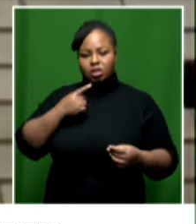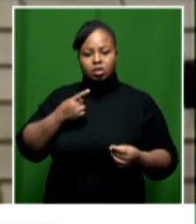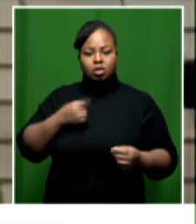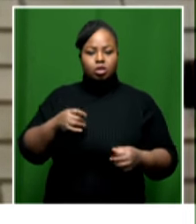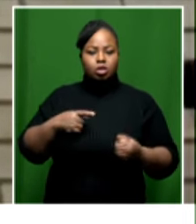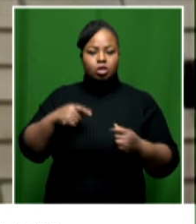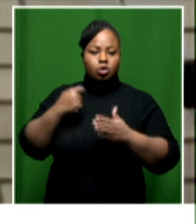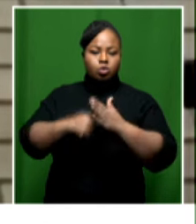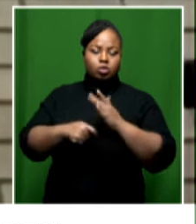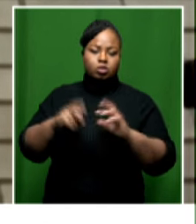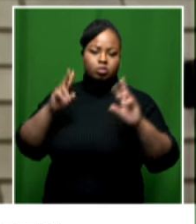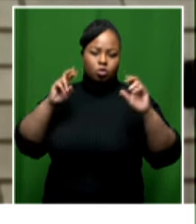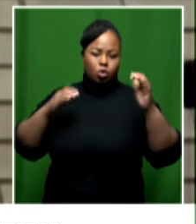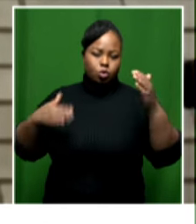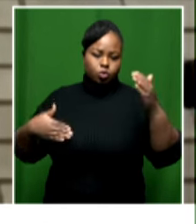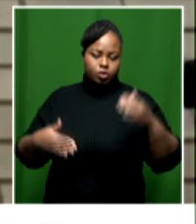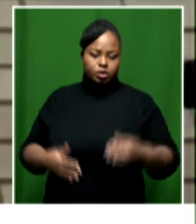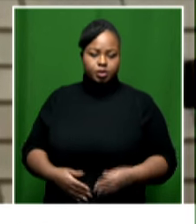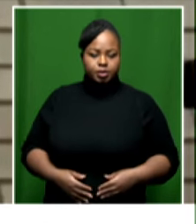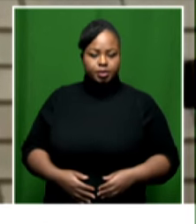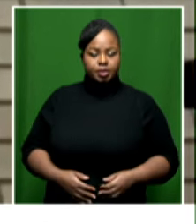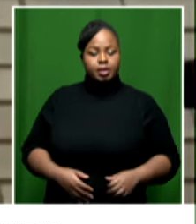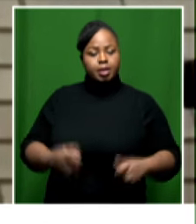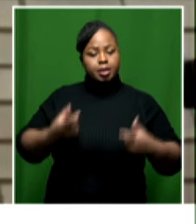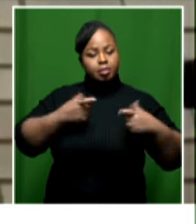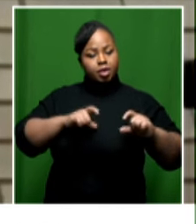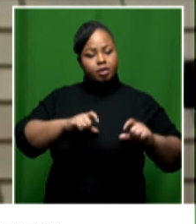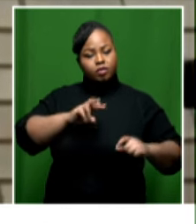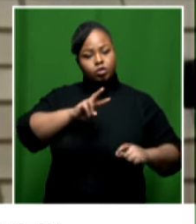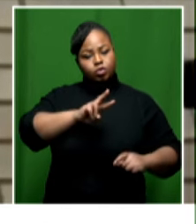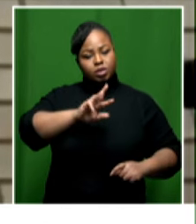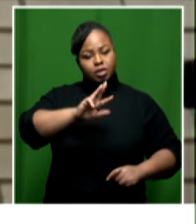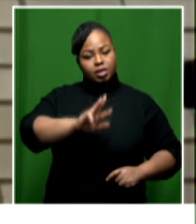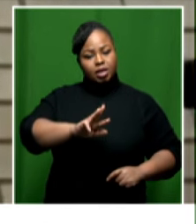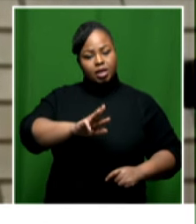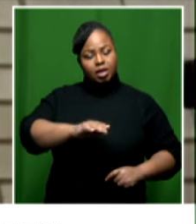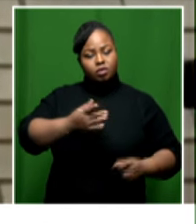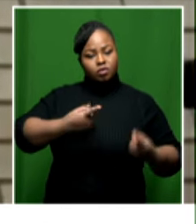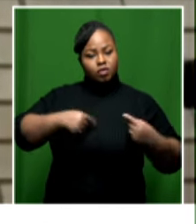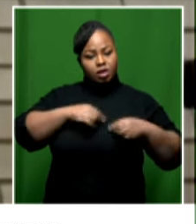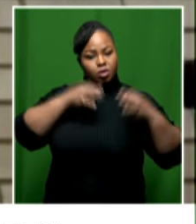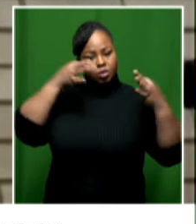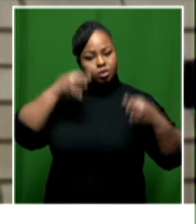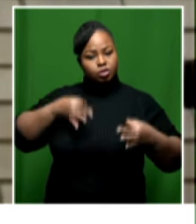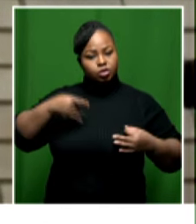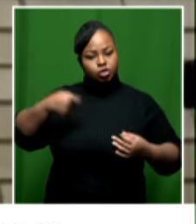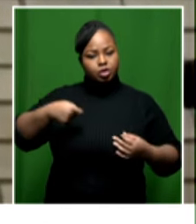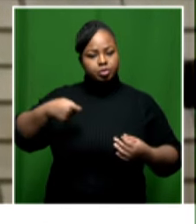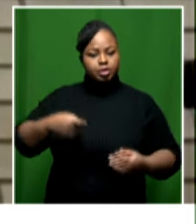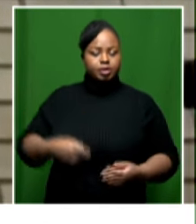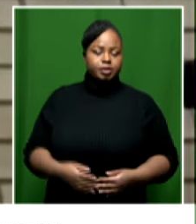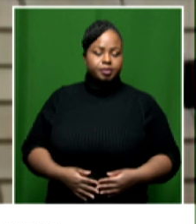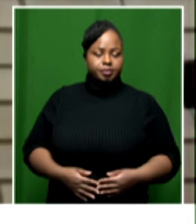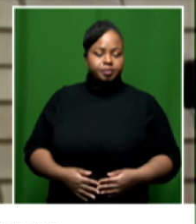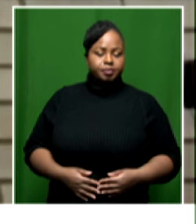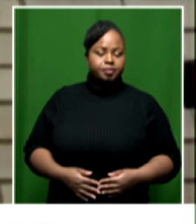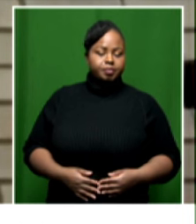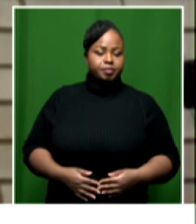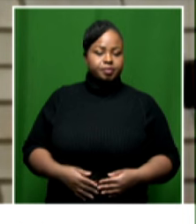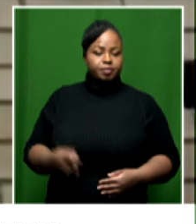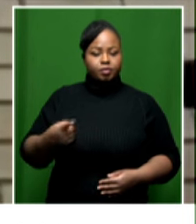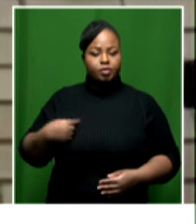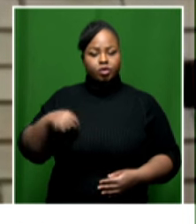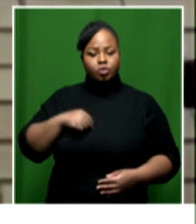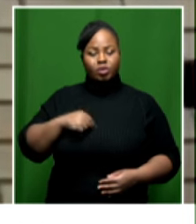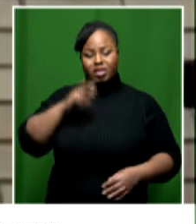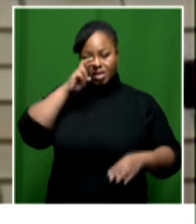Close quotation. At paragraph 29 of our judgment, the following issues require